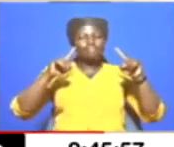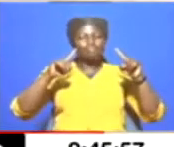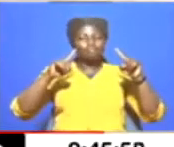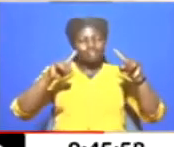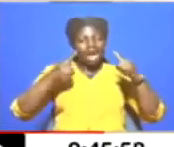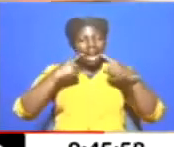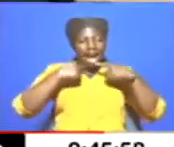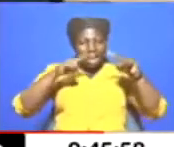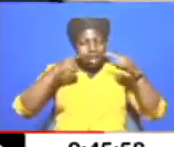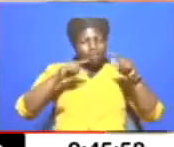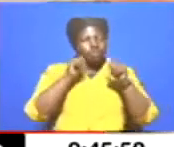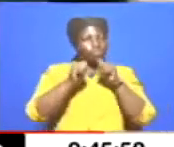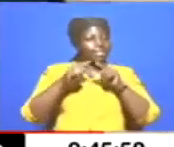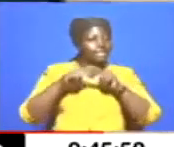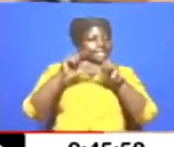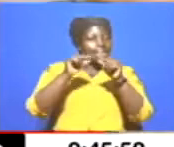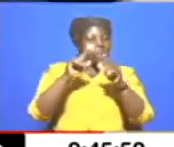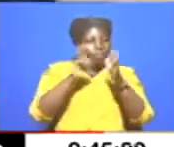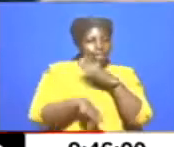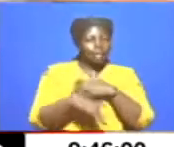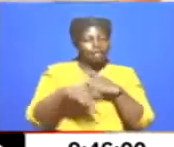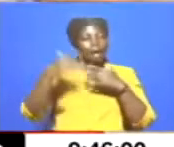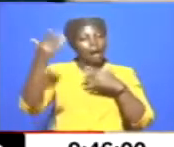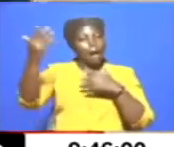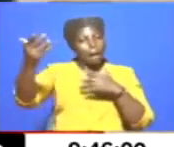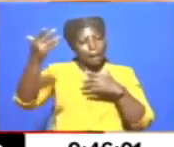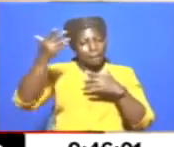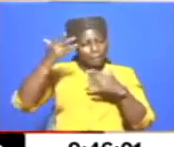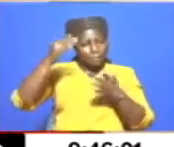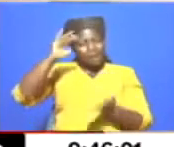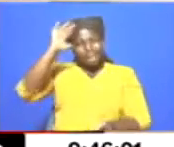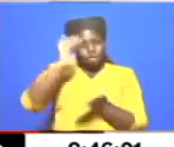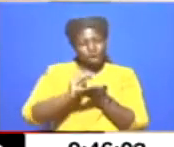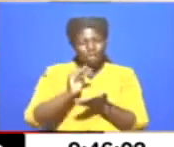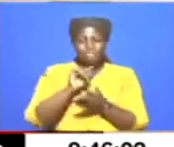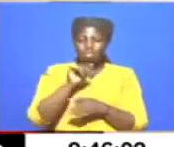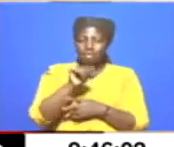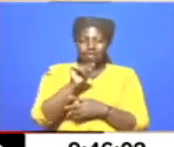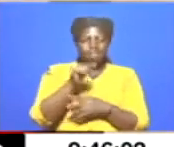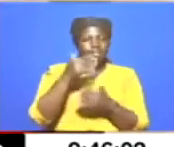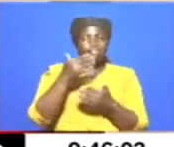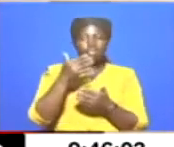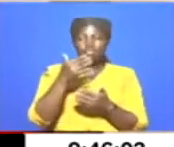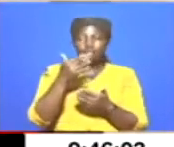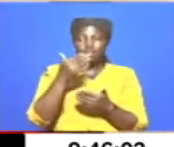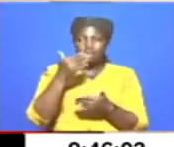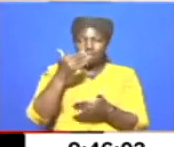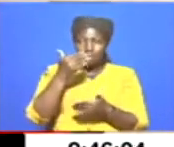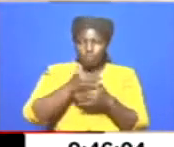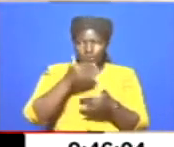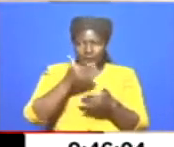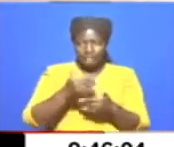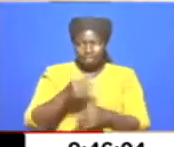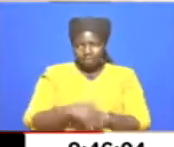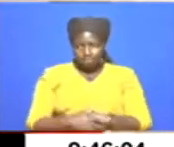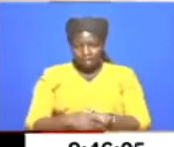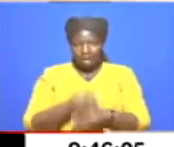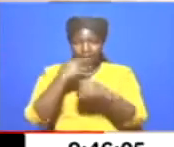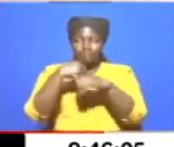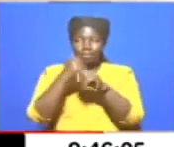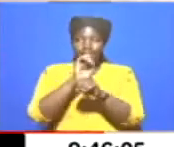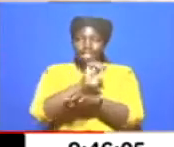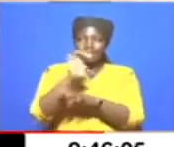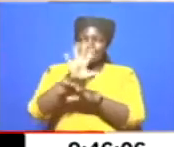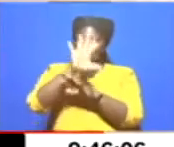declarations that say, bring down these borders, make East Africa a